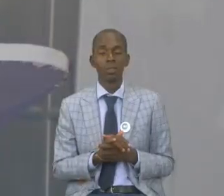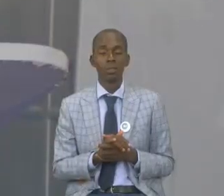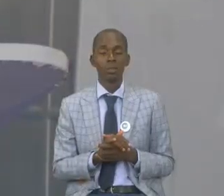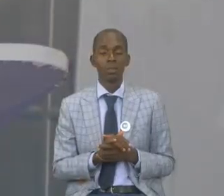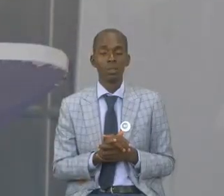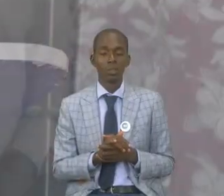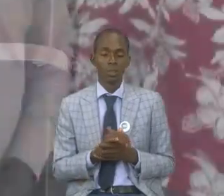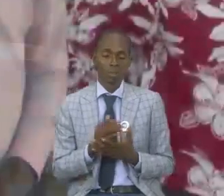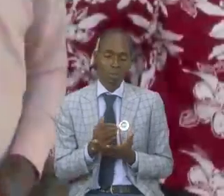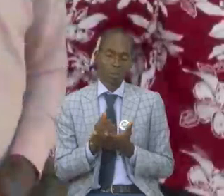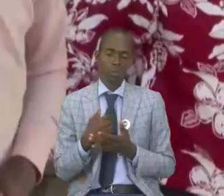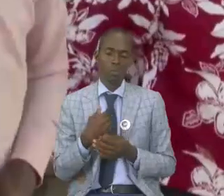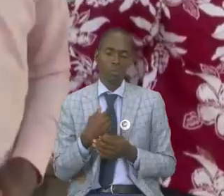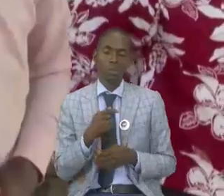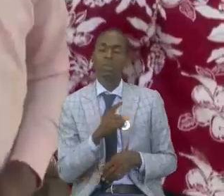Help me, Lord.